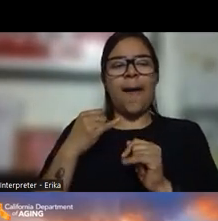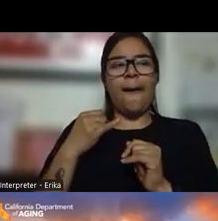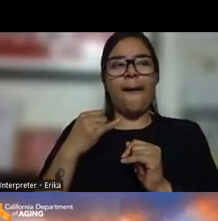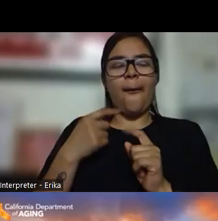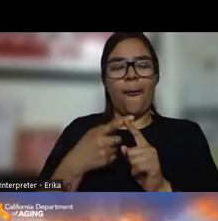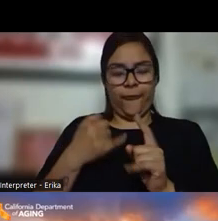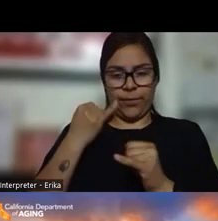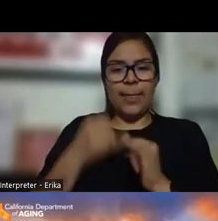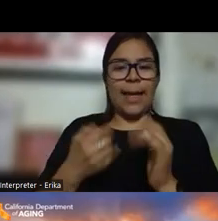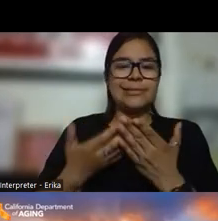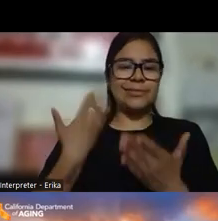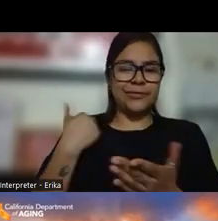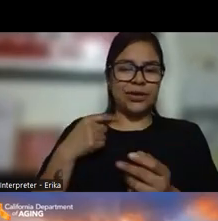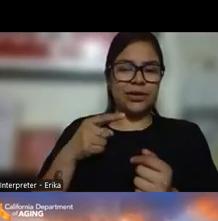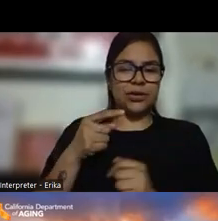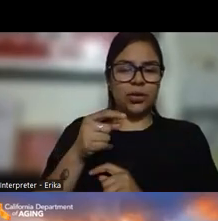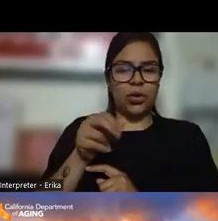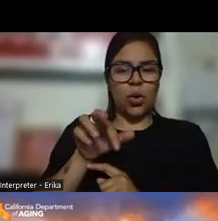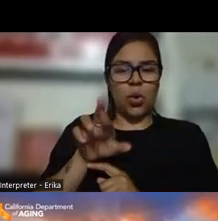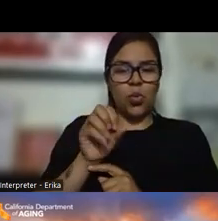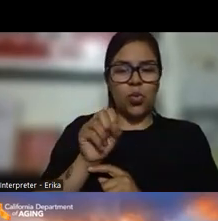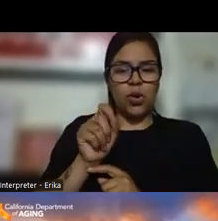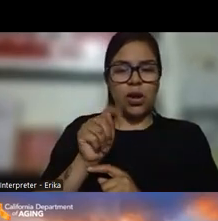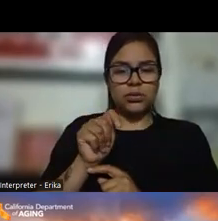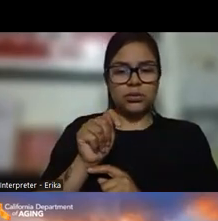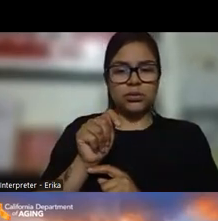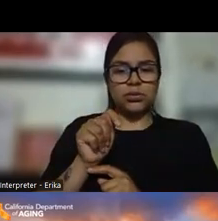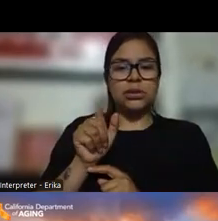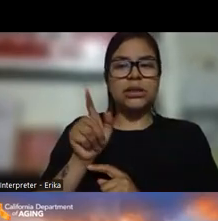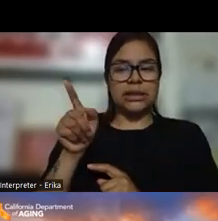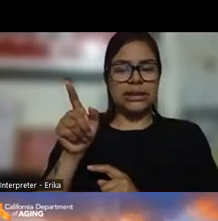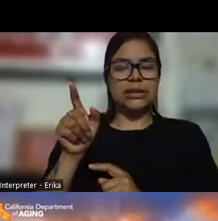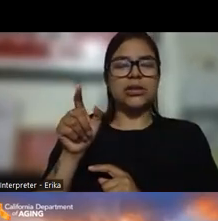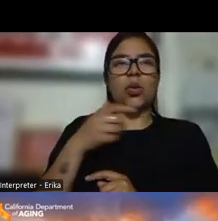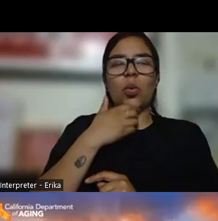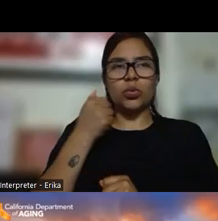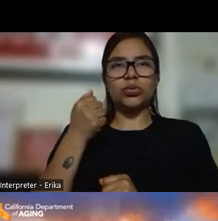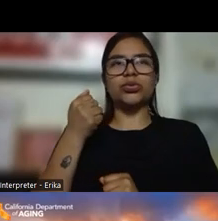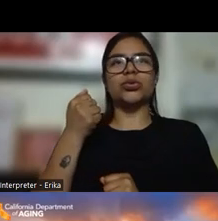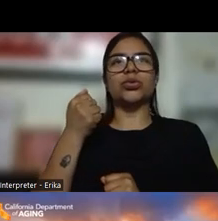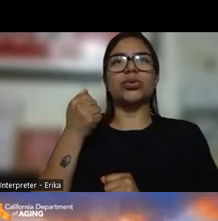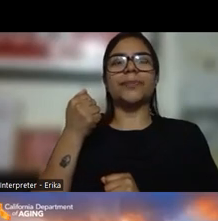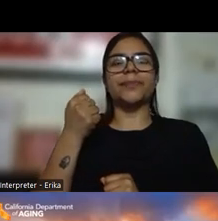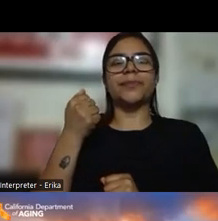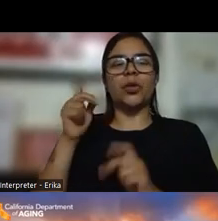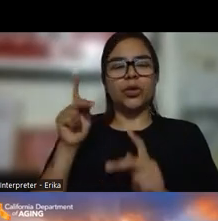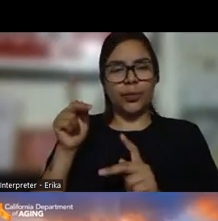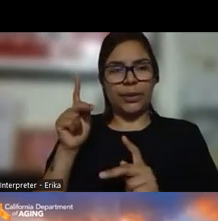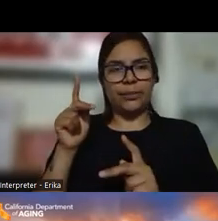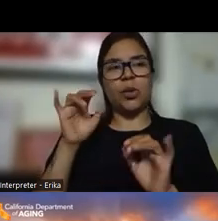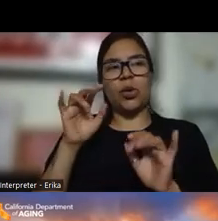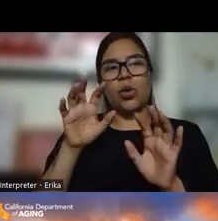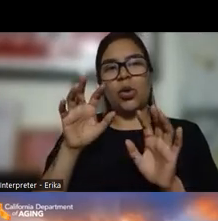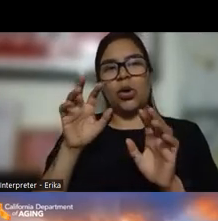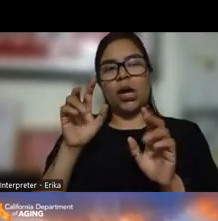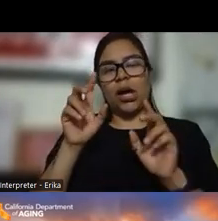have Ross leading our LGBTQ older adult study, which will definitely help improve a lot of this work across